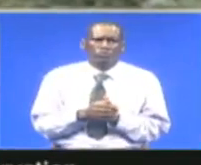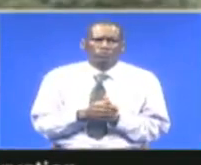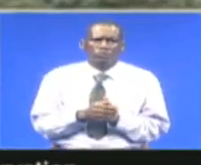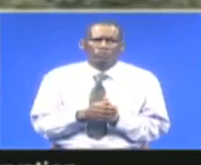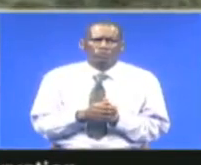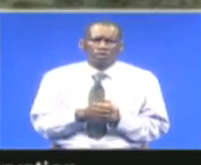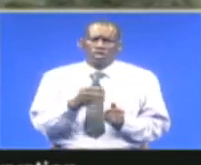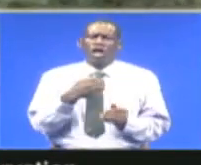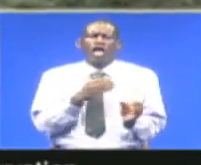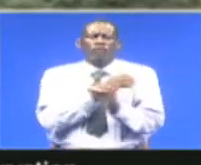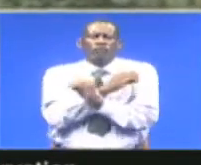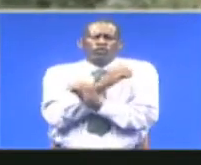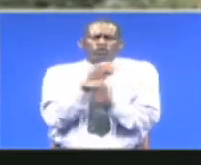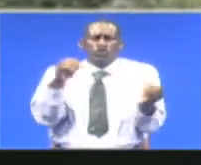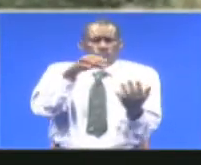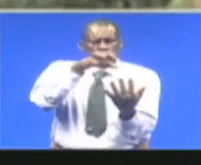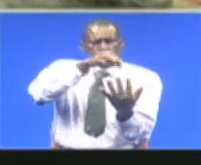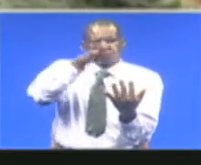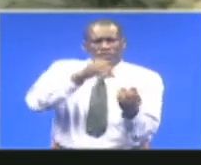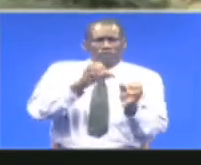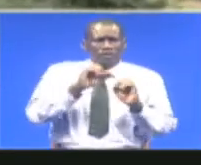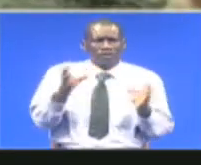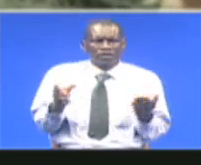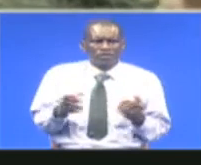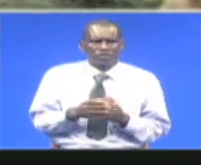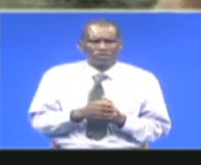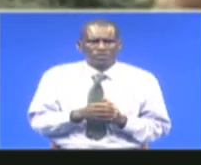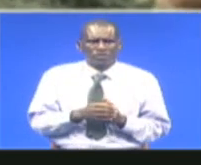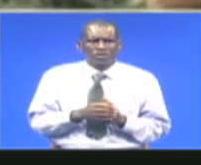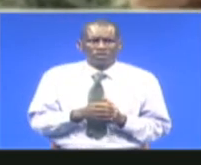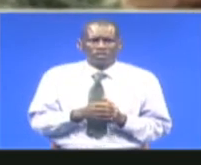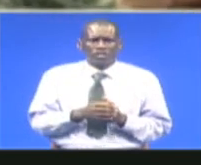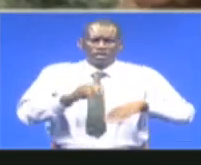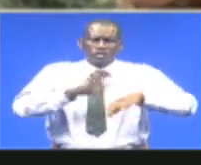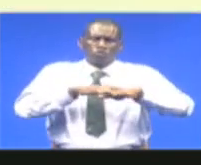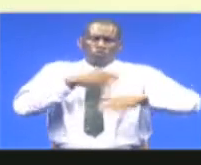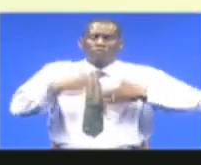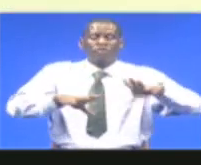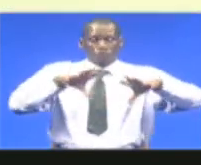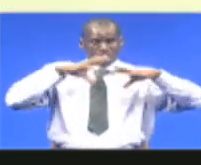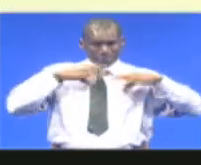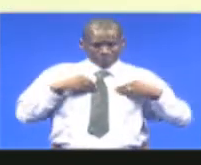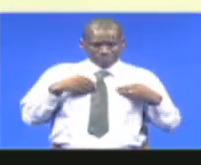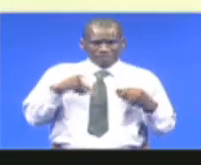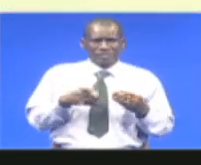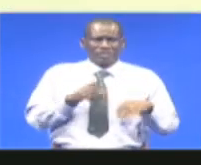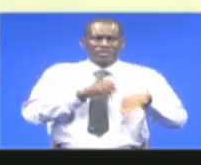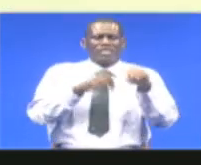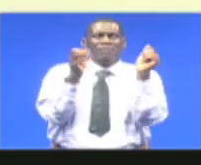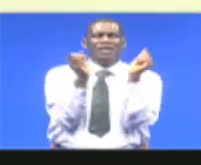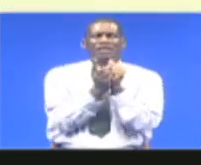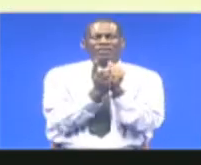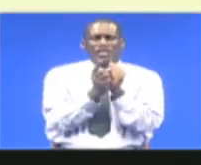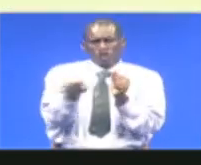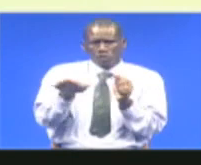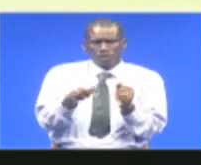I have no choice but to accept. I think it is good manners to accept. At 11 o'clock, Justice Maina